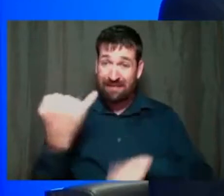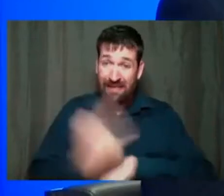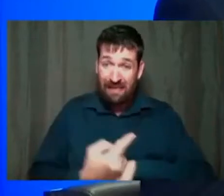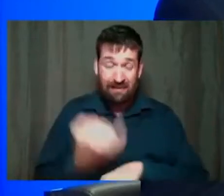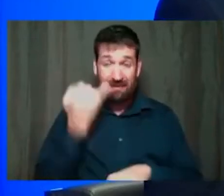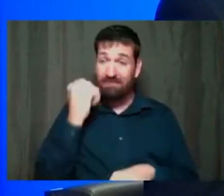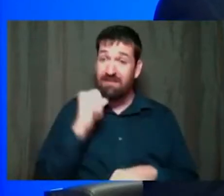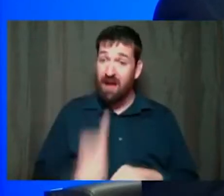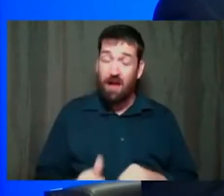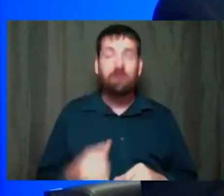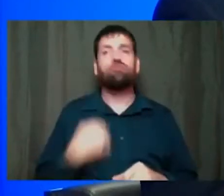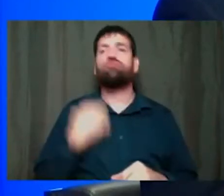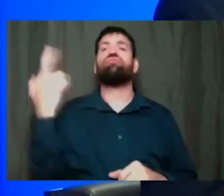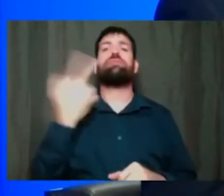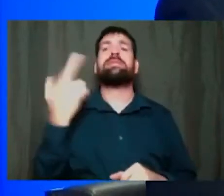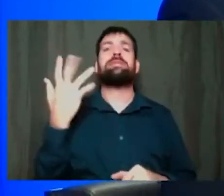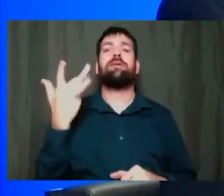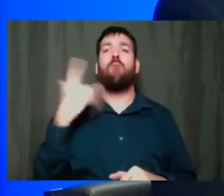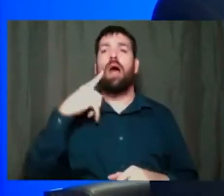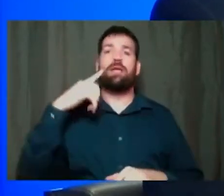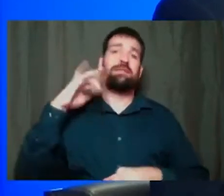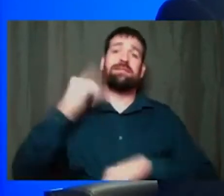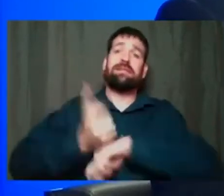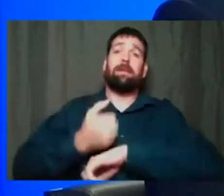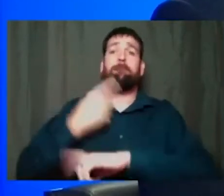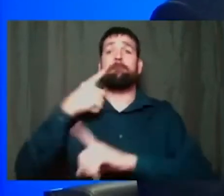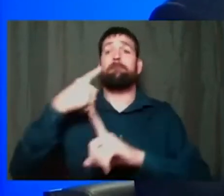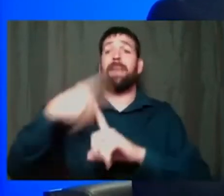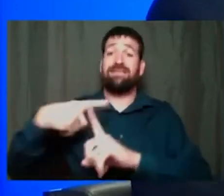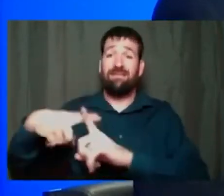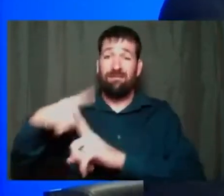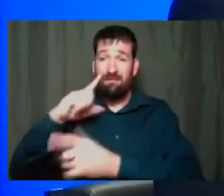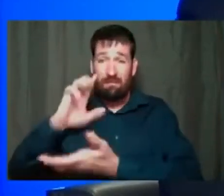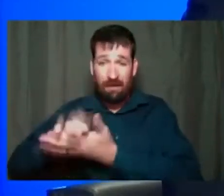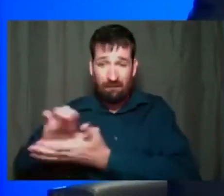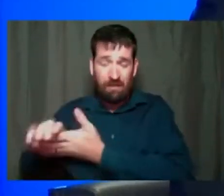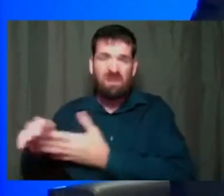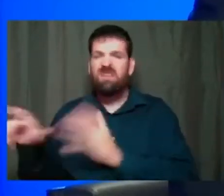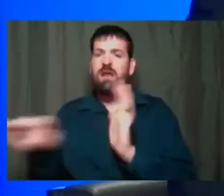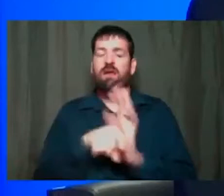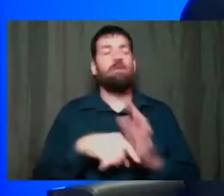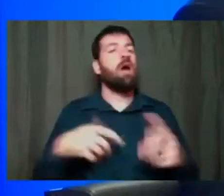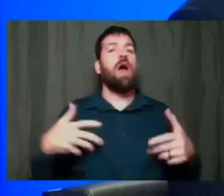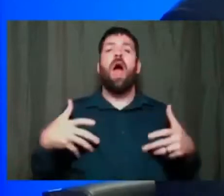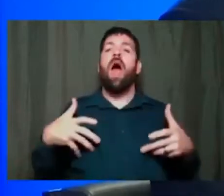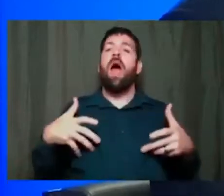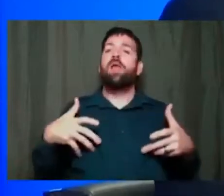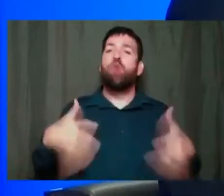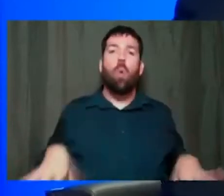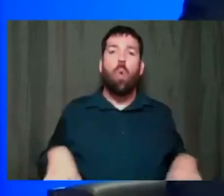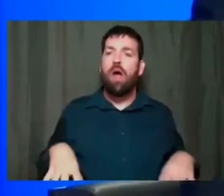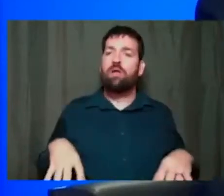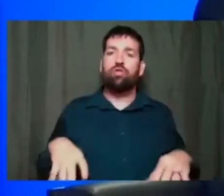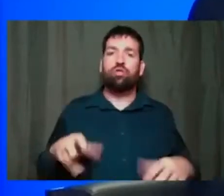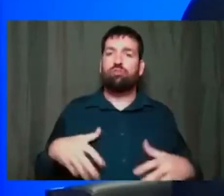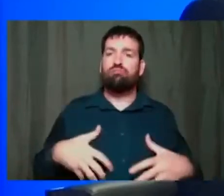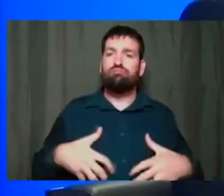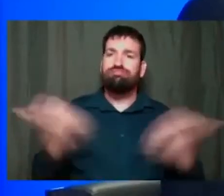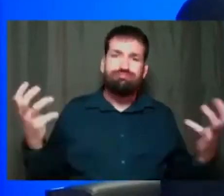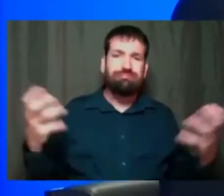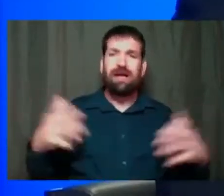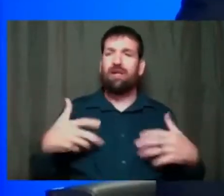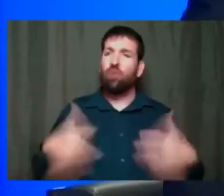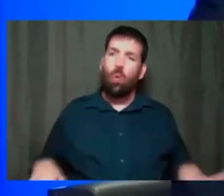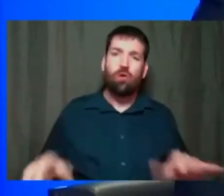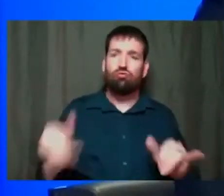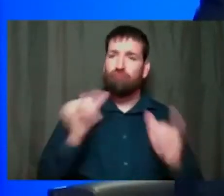that we set a positive intention is that instead of a negative would be like, I don't want to snap at somebody. I don't want to do this. I don't want to drink. I don't want to, whatever.